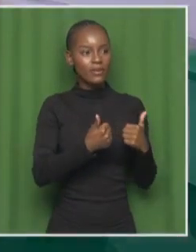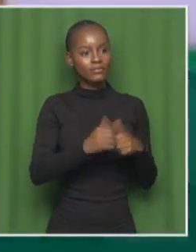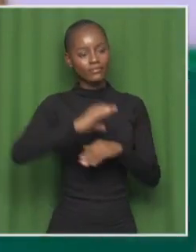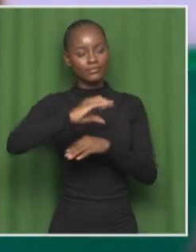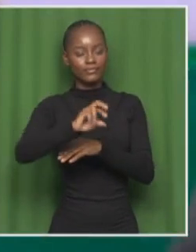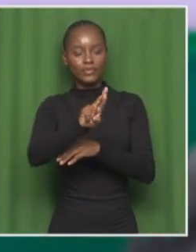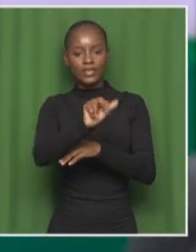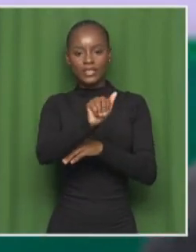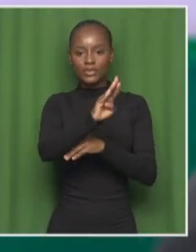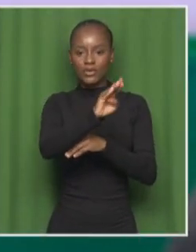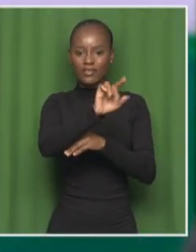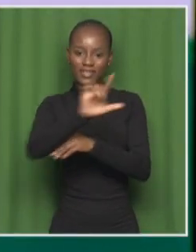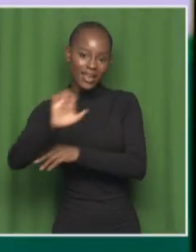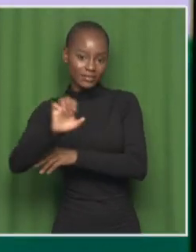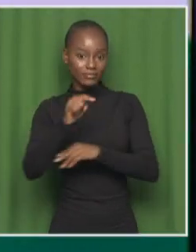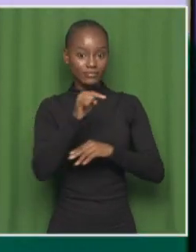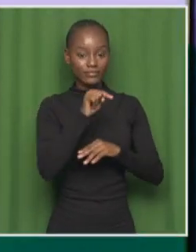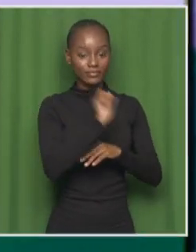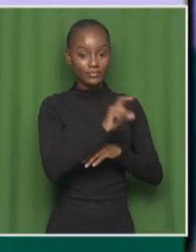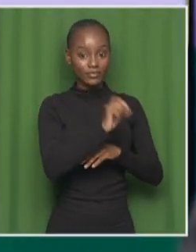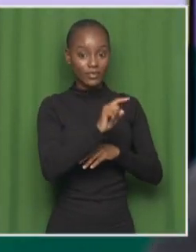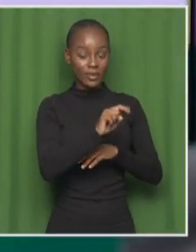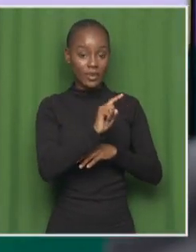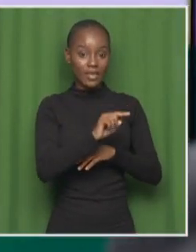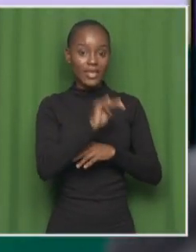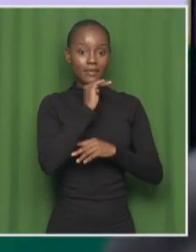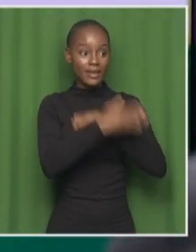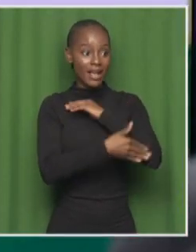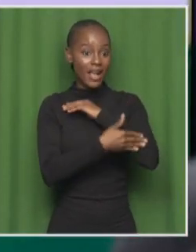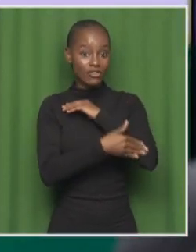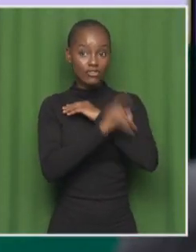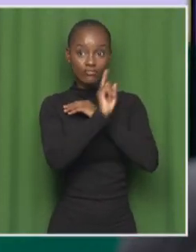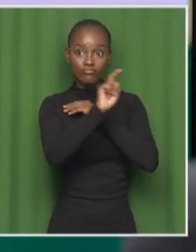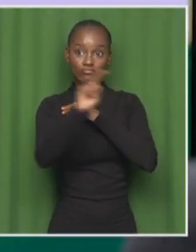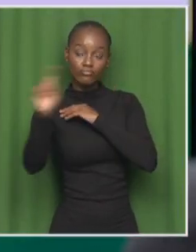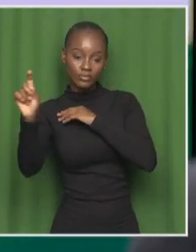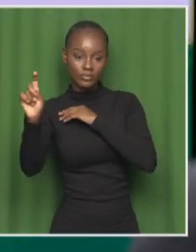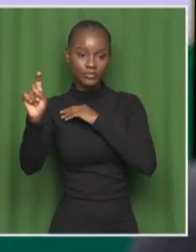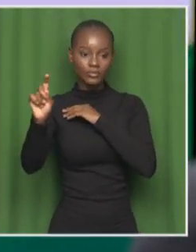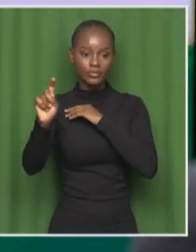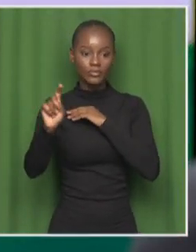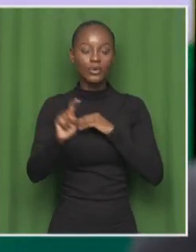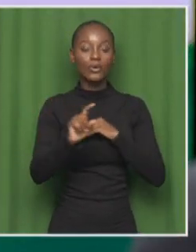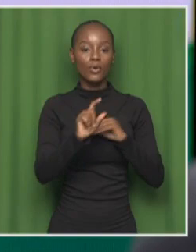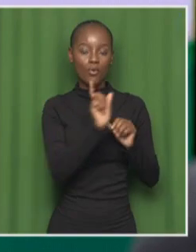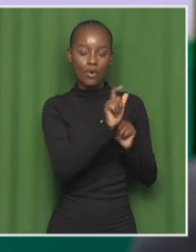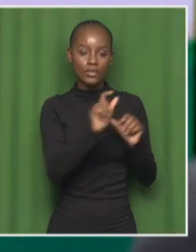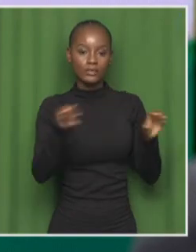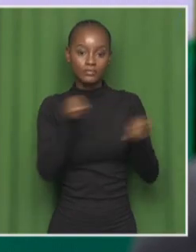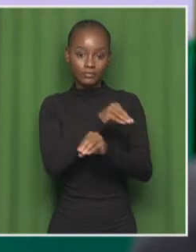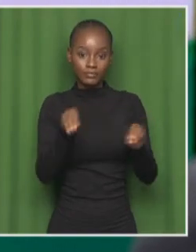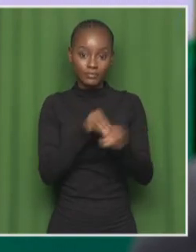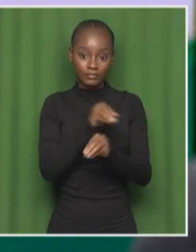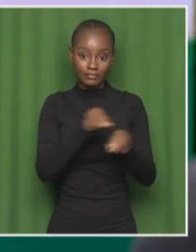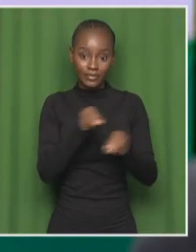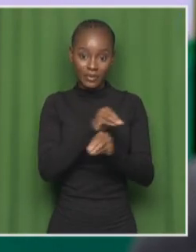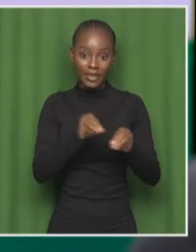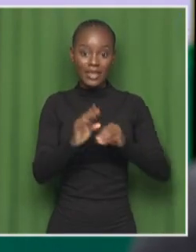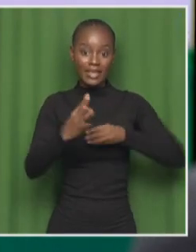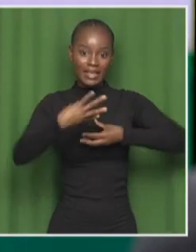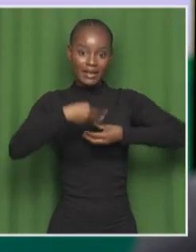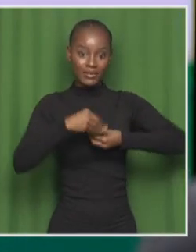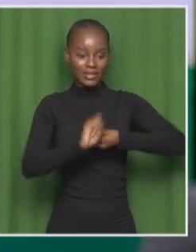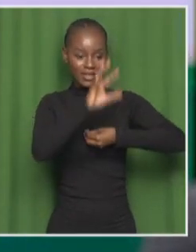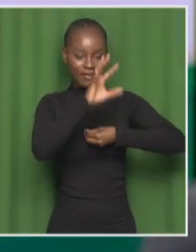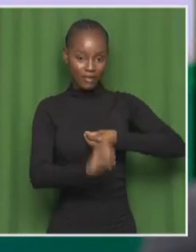Africa Games. So every country that is playing Scrabble in Africa is going to be attending, including South Africa. So we